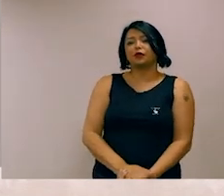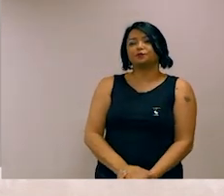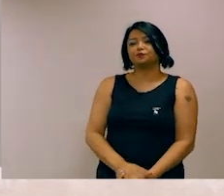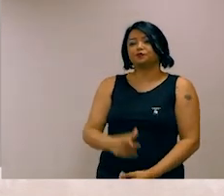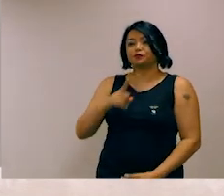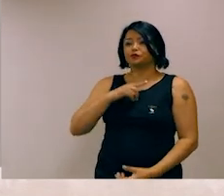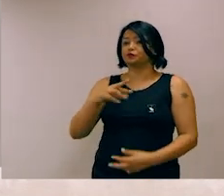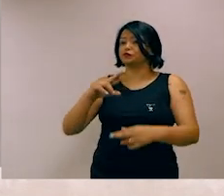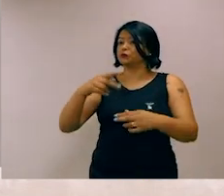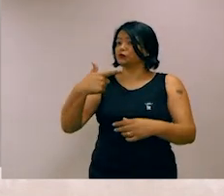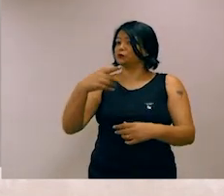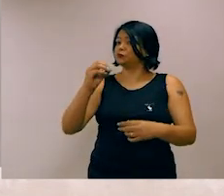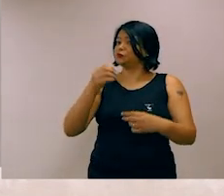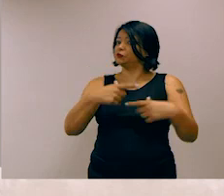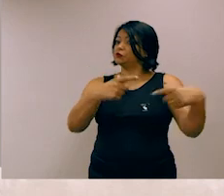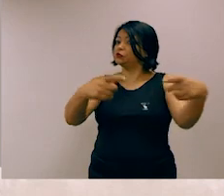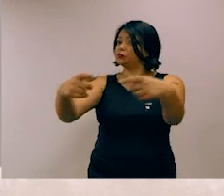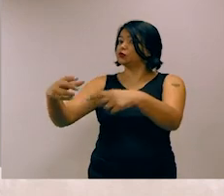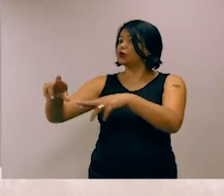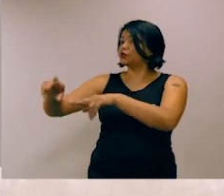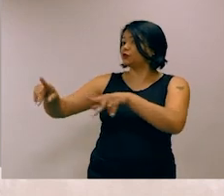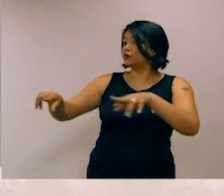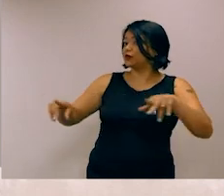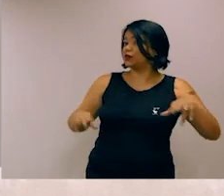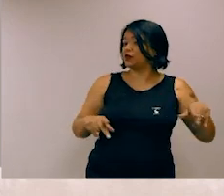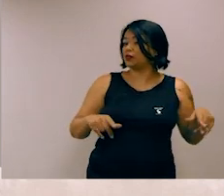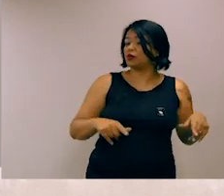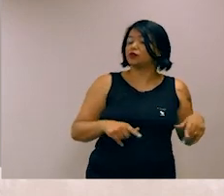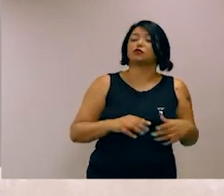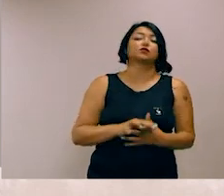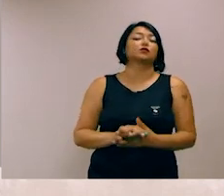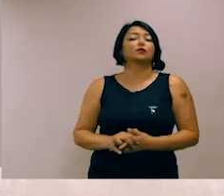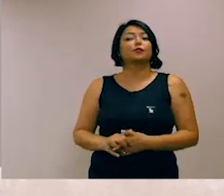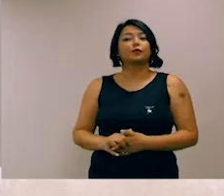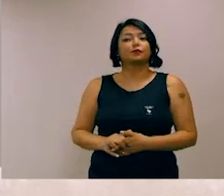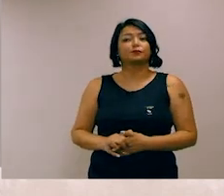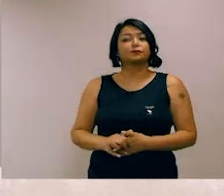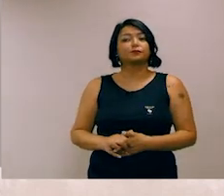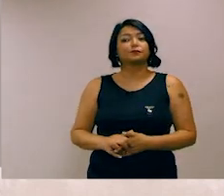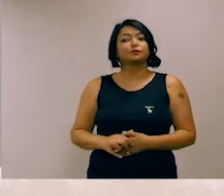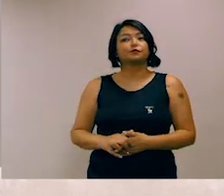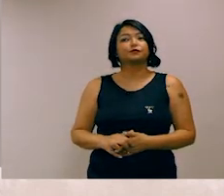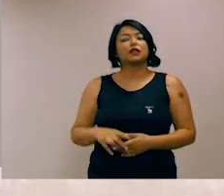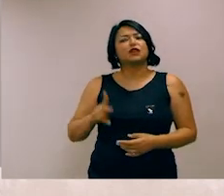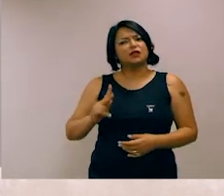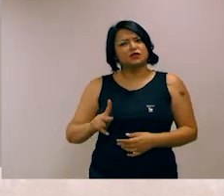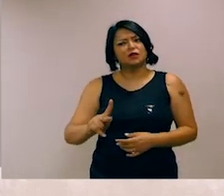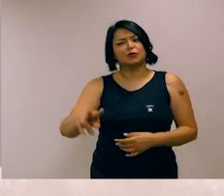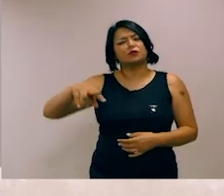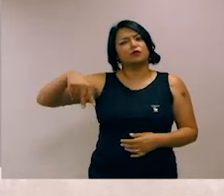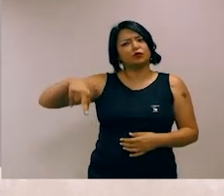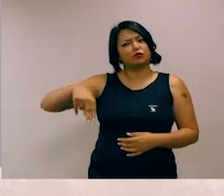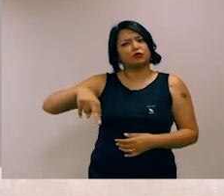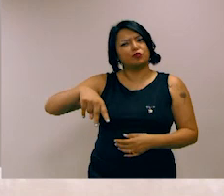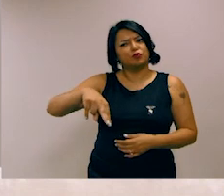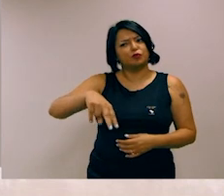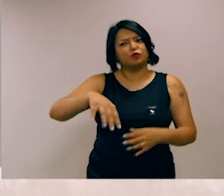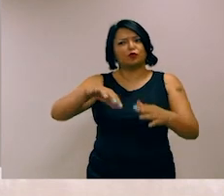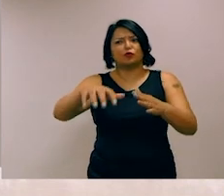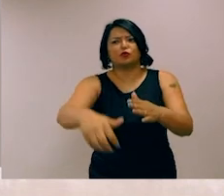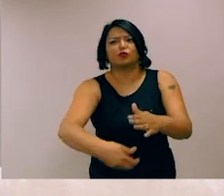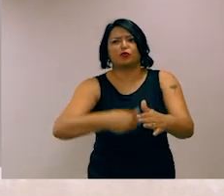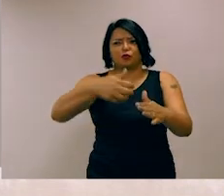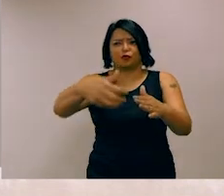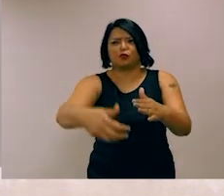so we are working in 20 different fronts, and we have backhoes, we have machinery, we have trucks. So